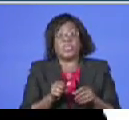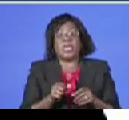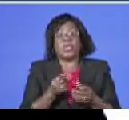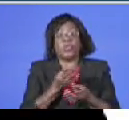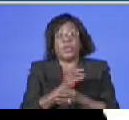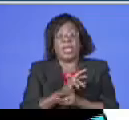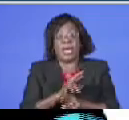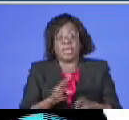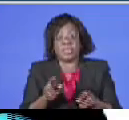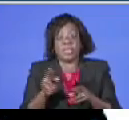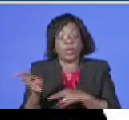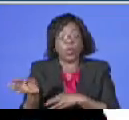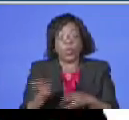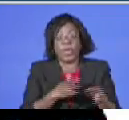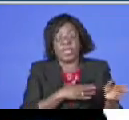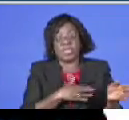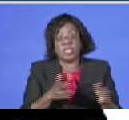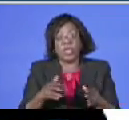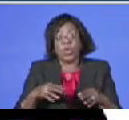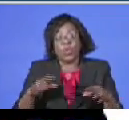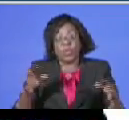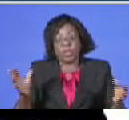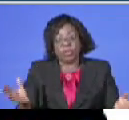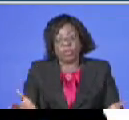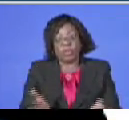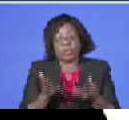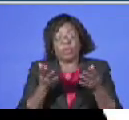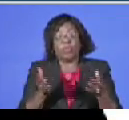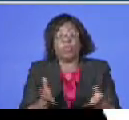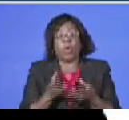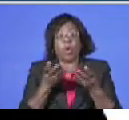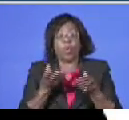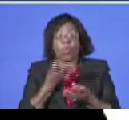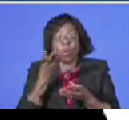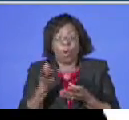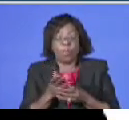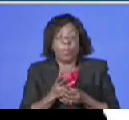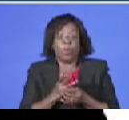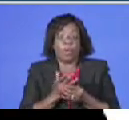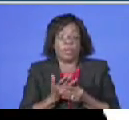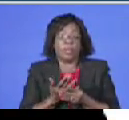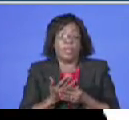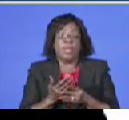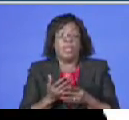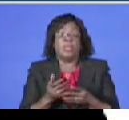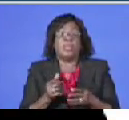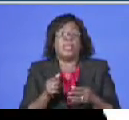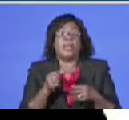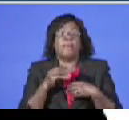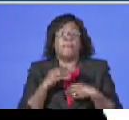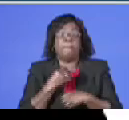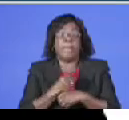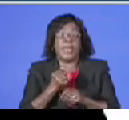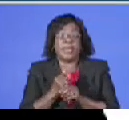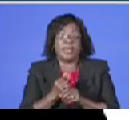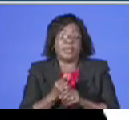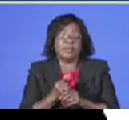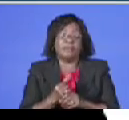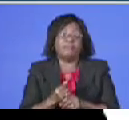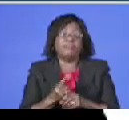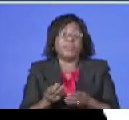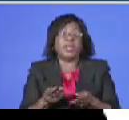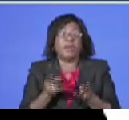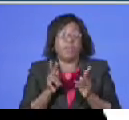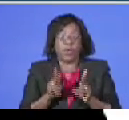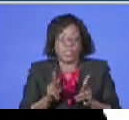winds in the upper level, which will create the deep convection that is necessary for the development of the system, then that probability goes up, and that is what happens